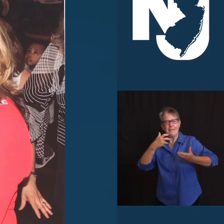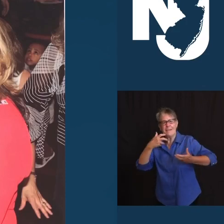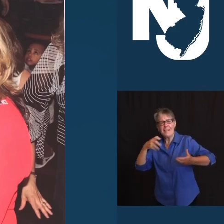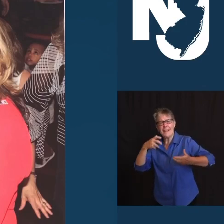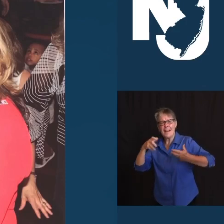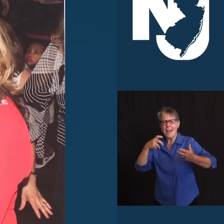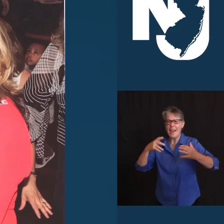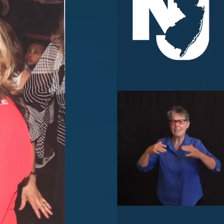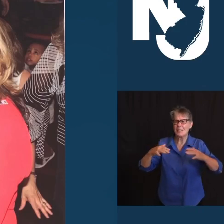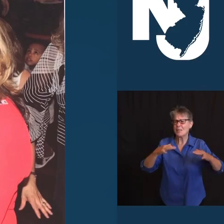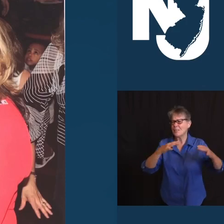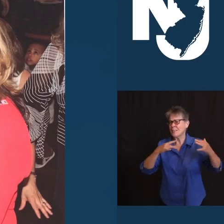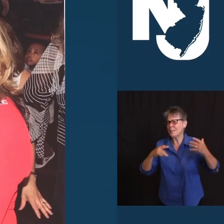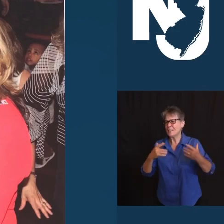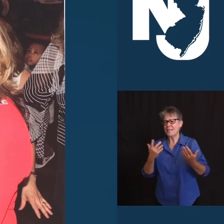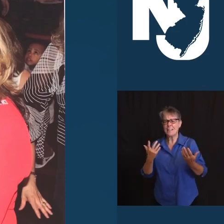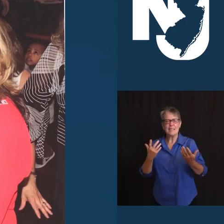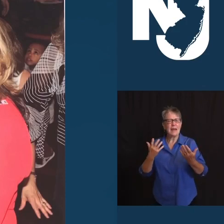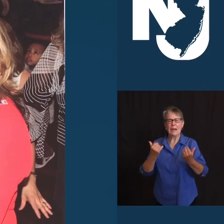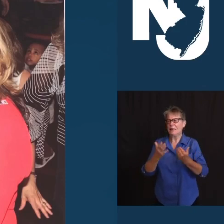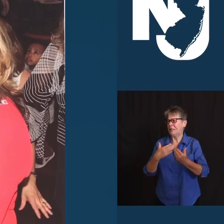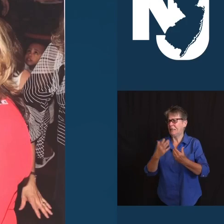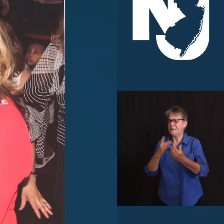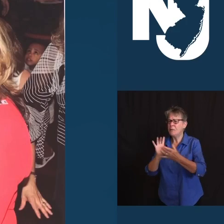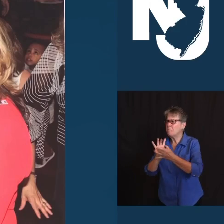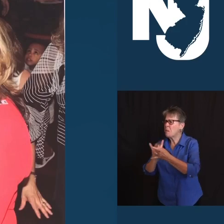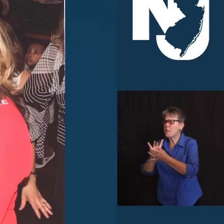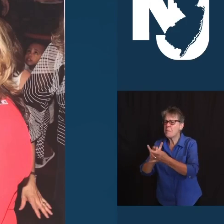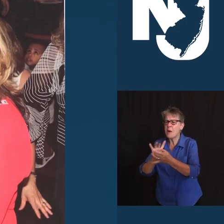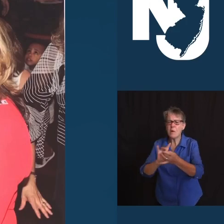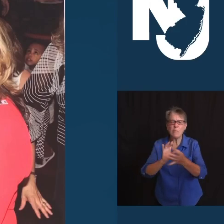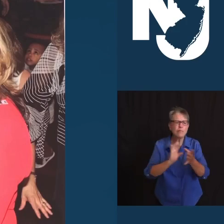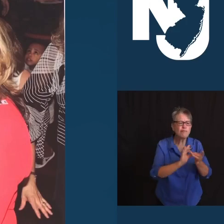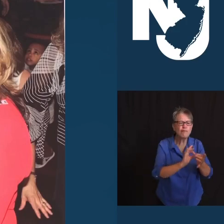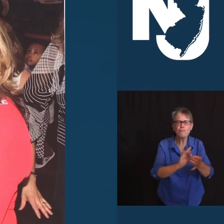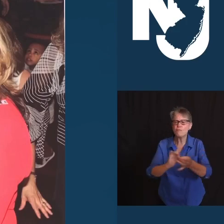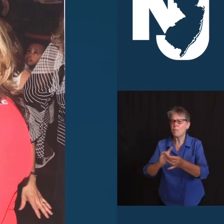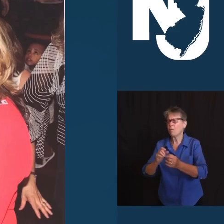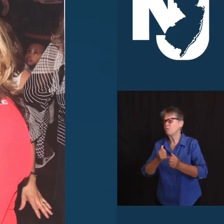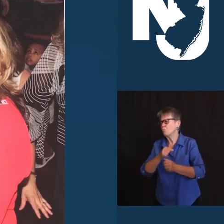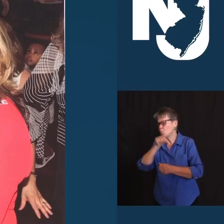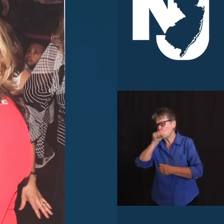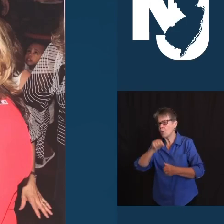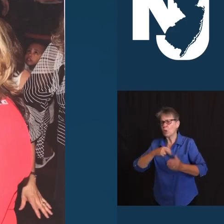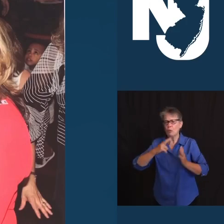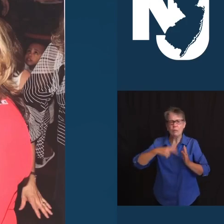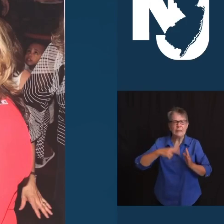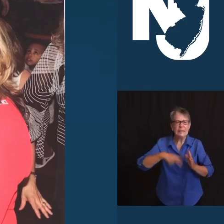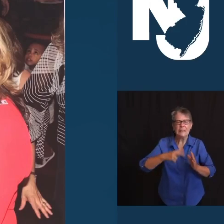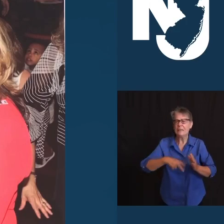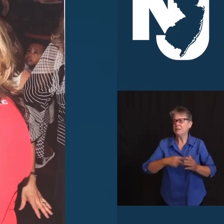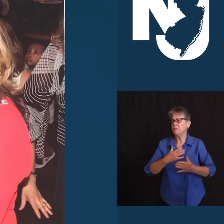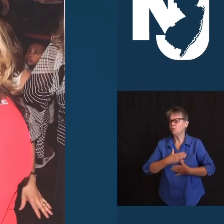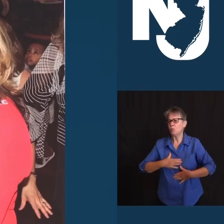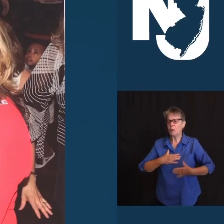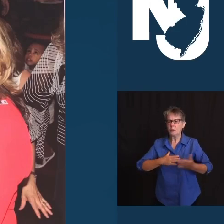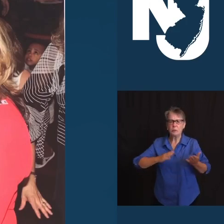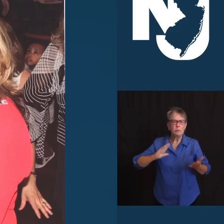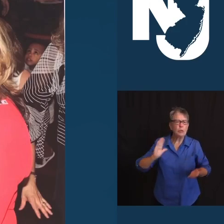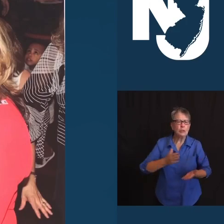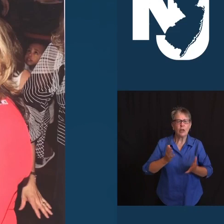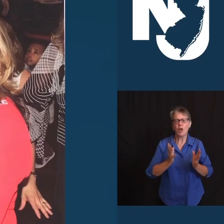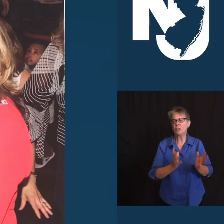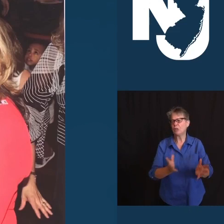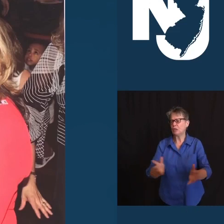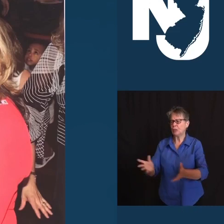went. She loved reading and music, a good game of cards or bingo, and being with her friends and family. To her